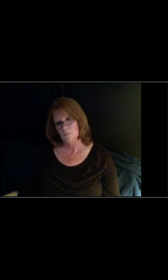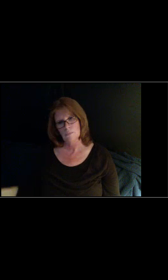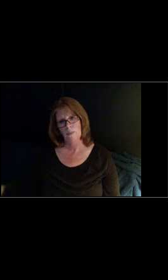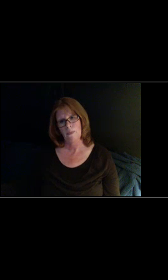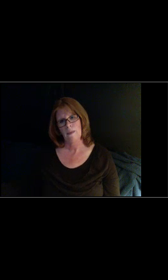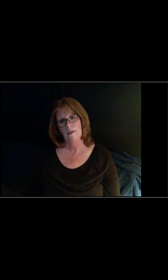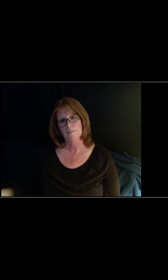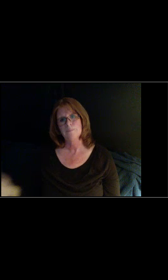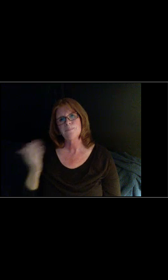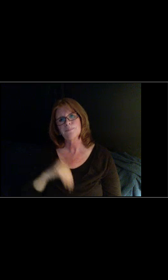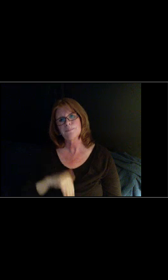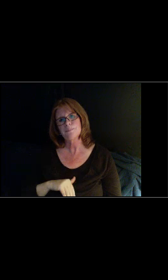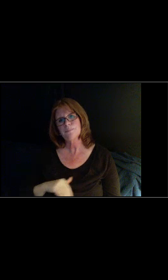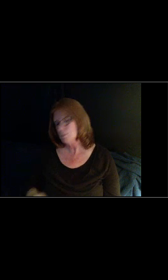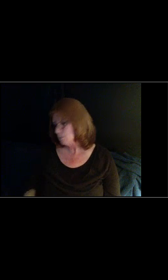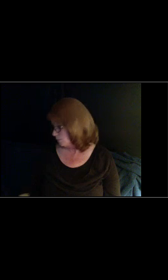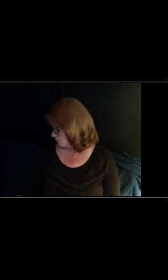Next slide.